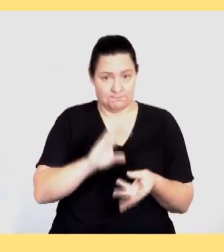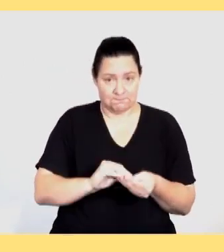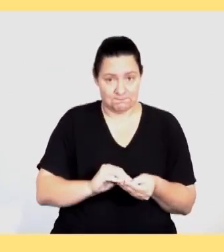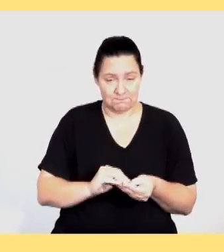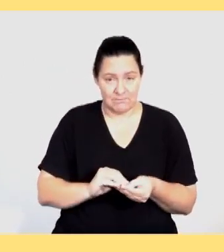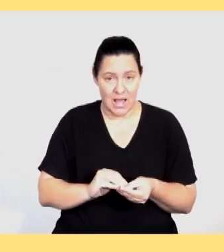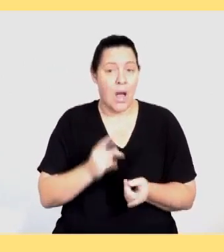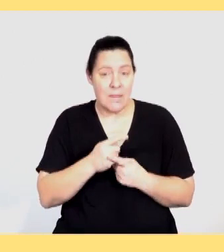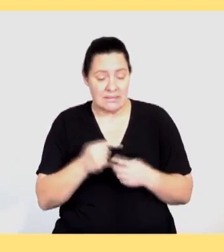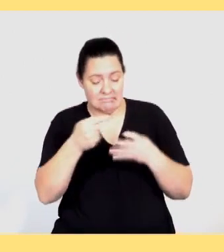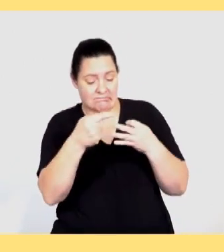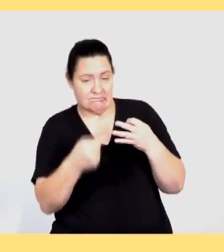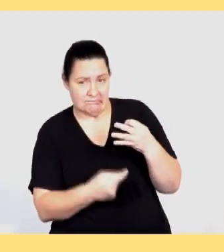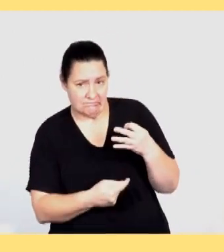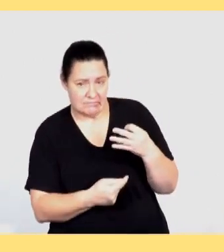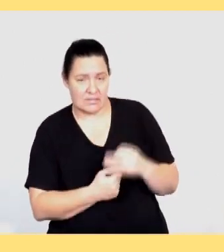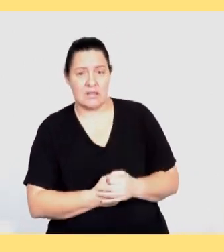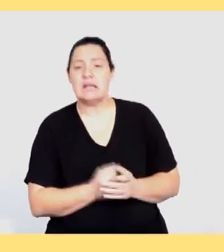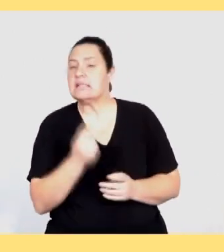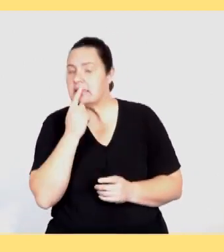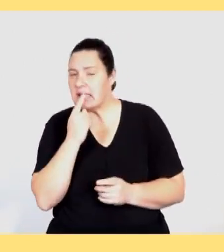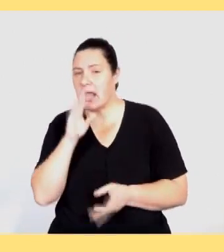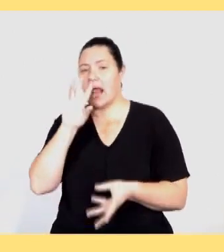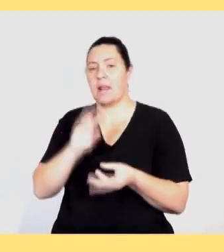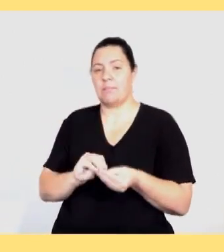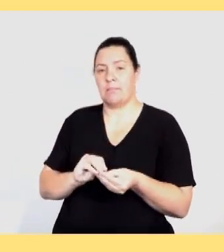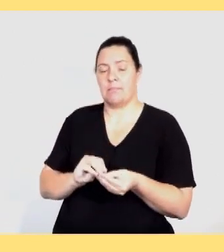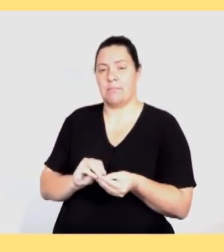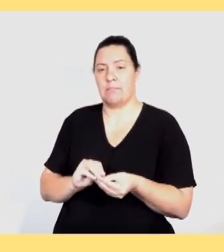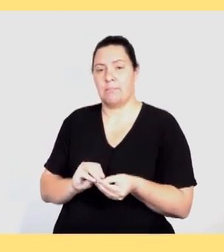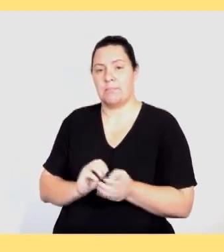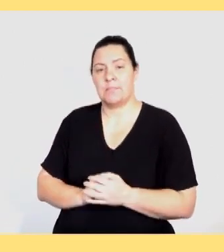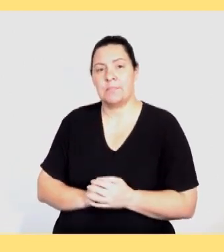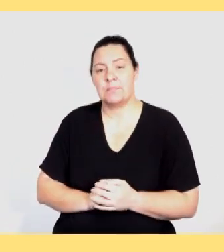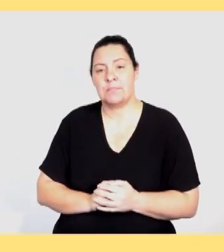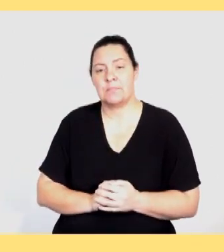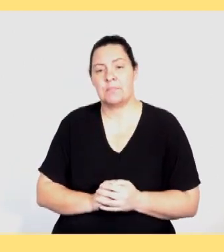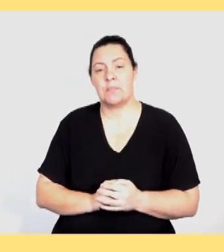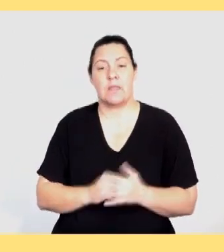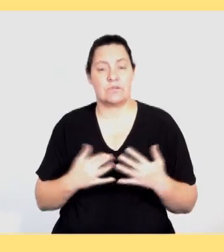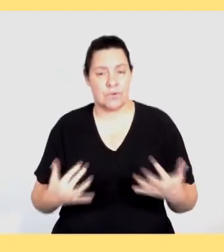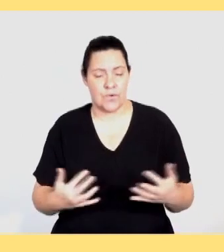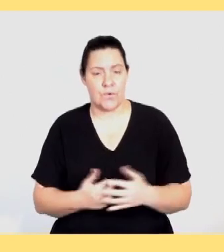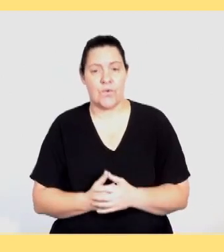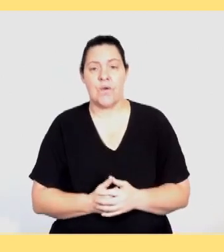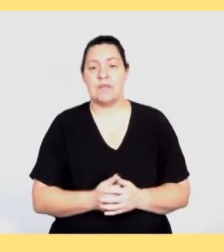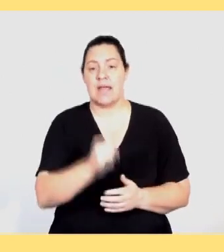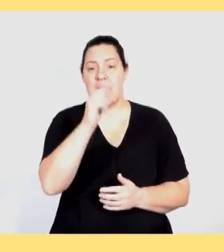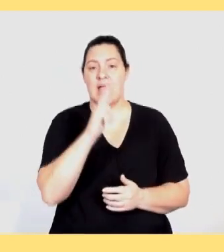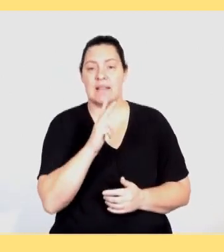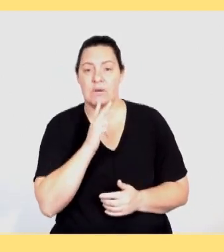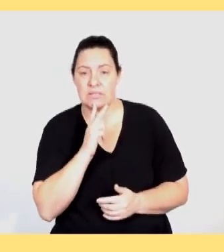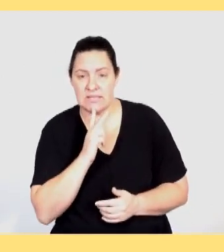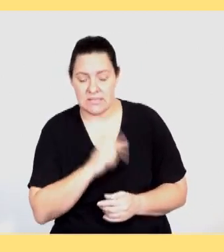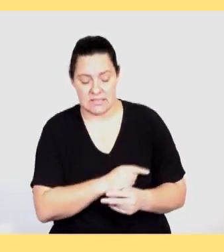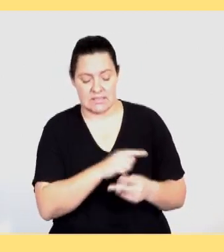have your calculator close to you. We want to add these ones now and see how much is it going to give us. So I'm going to give the